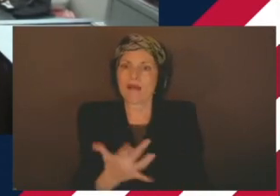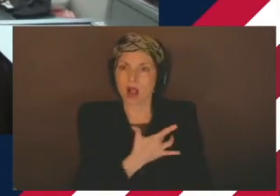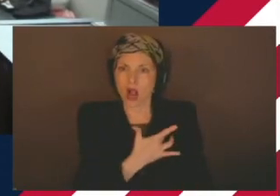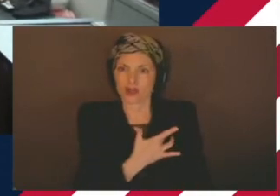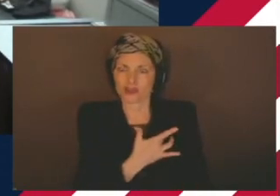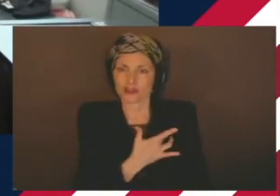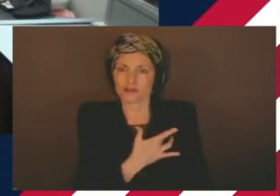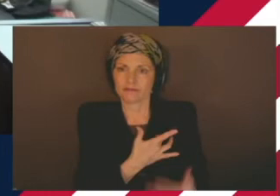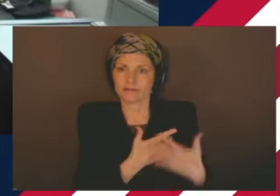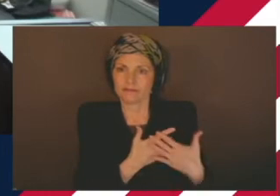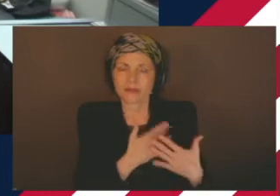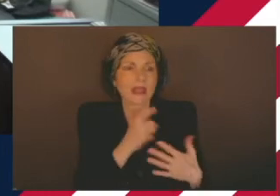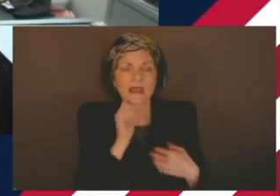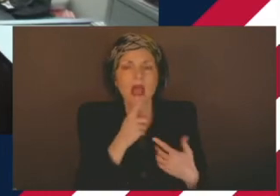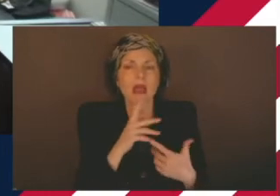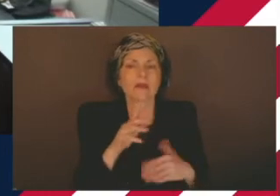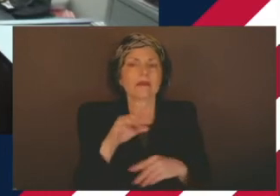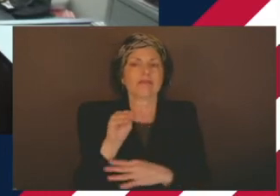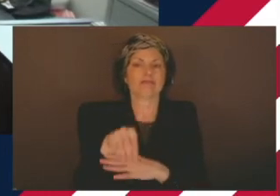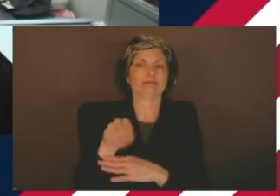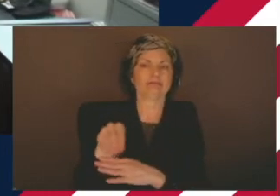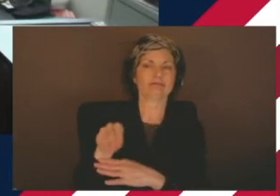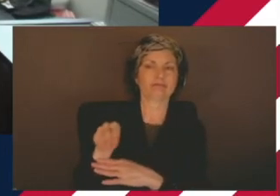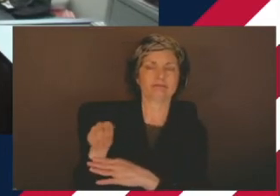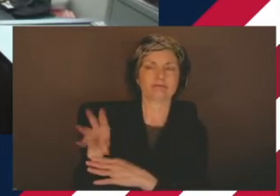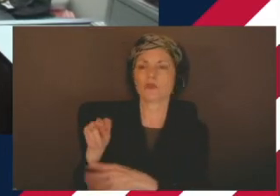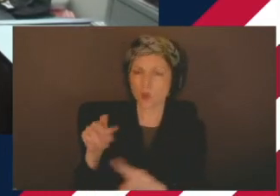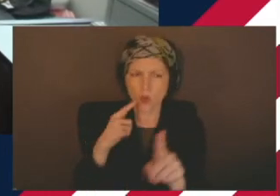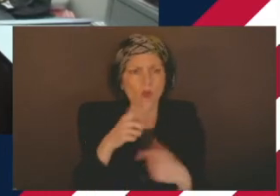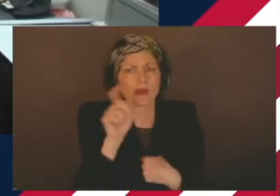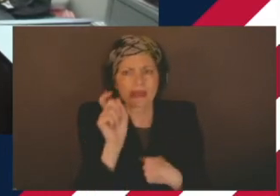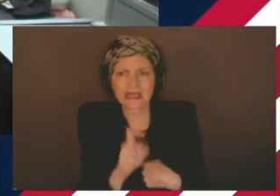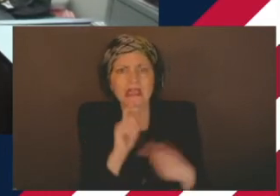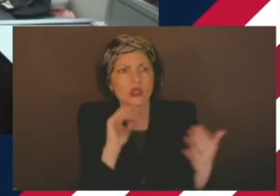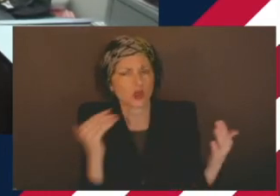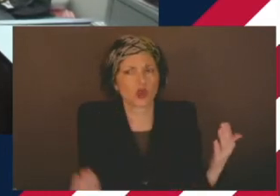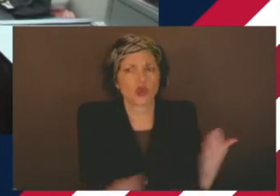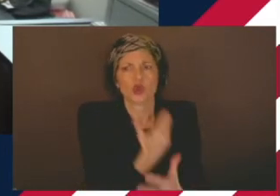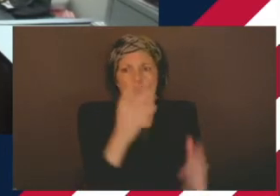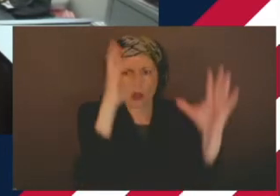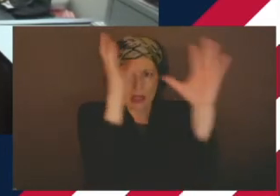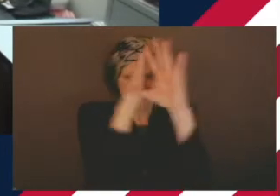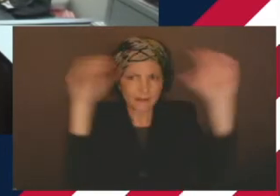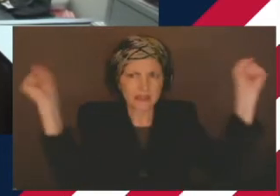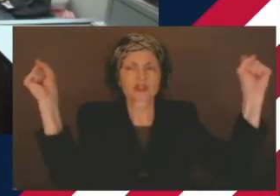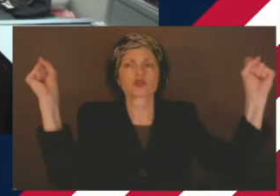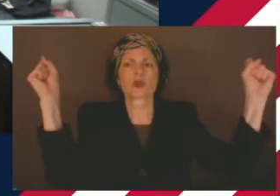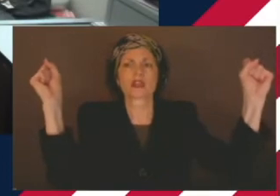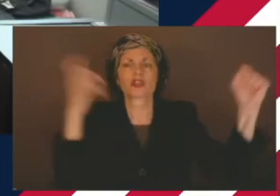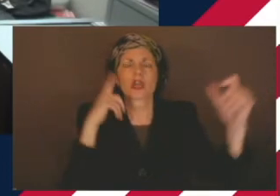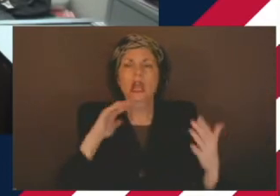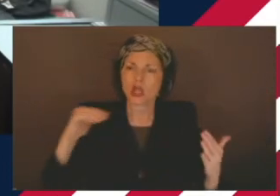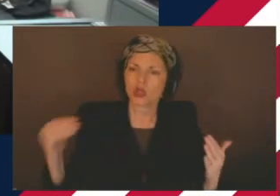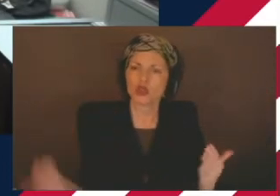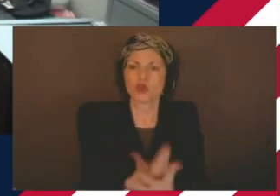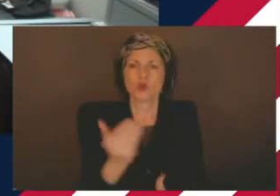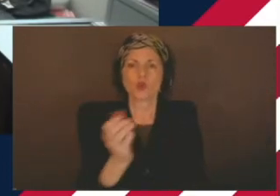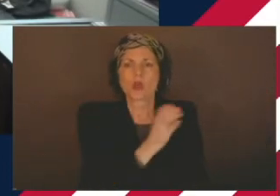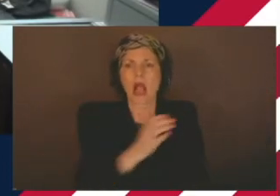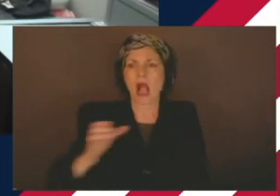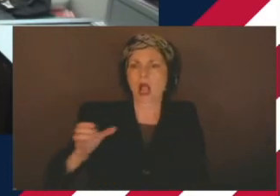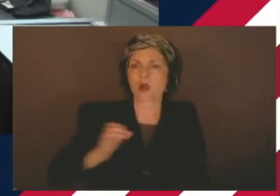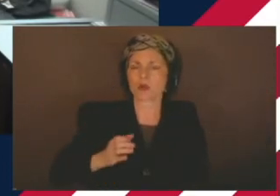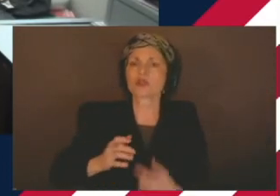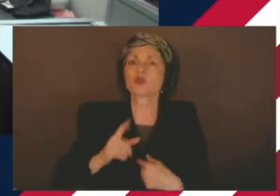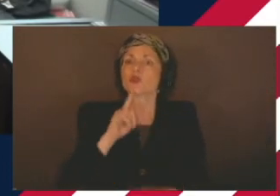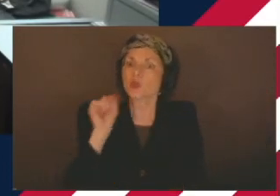from day one of a new administration and a new Congress that finally offers robust solutions to save